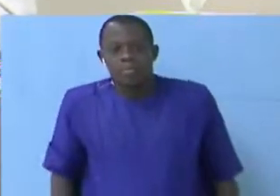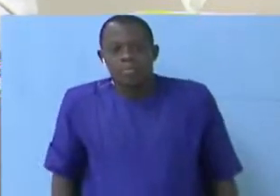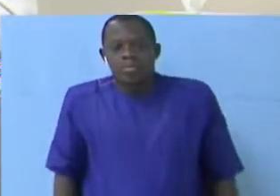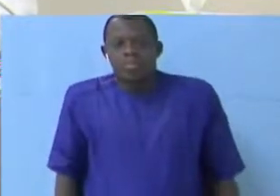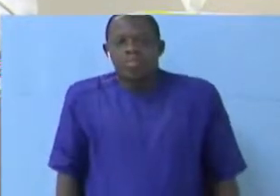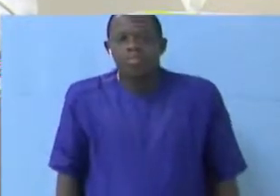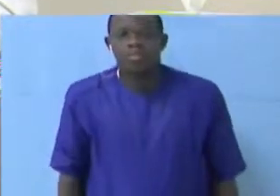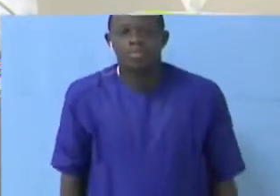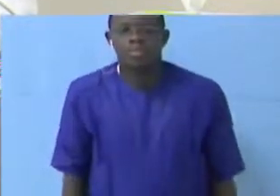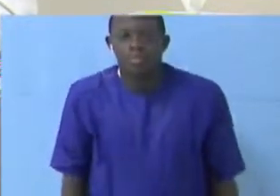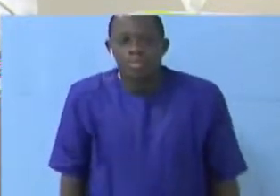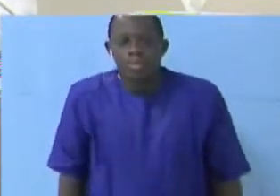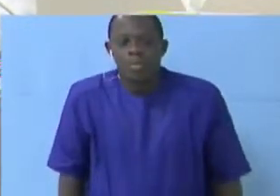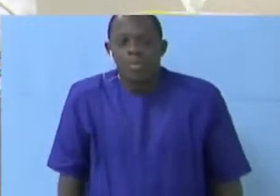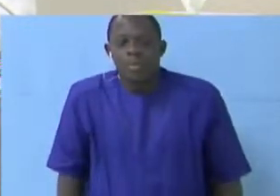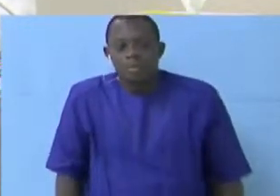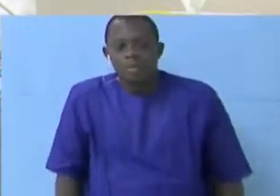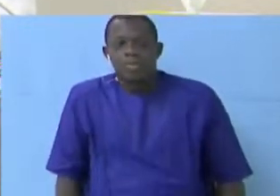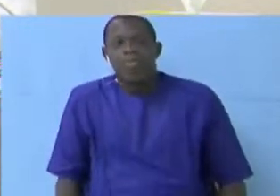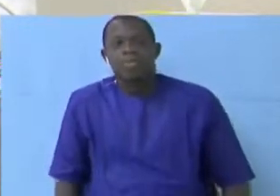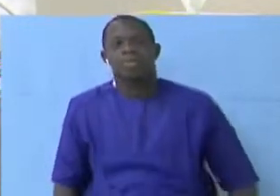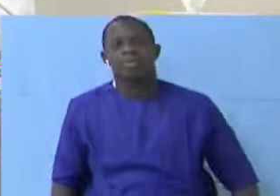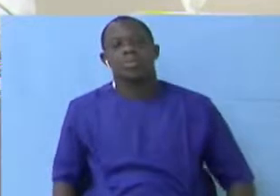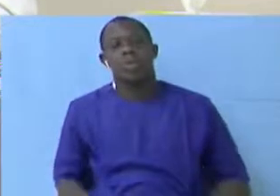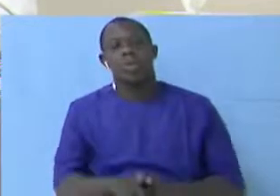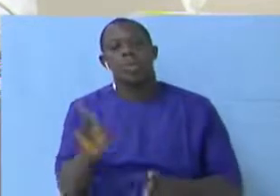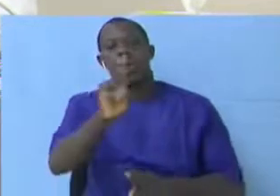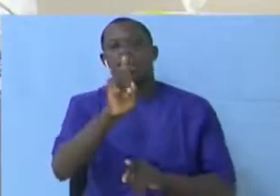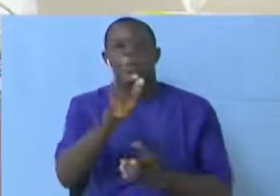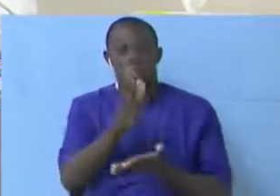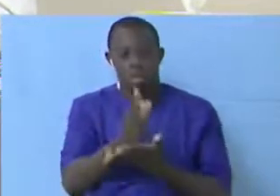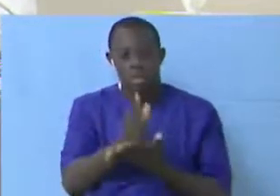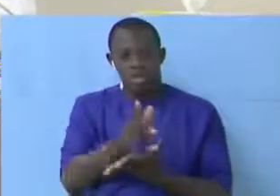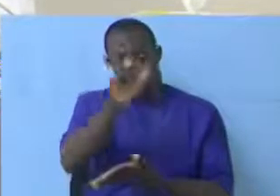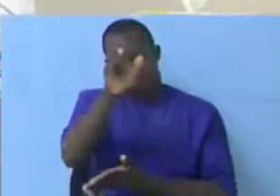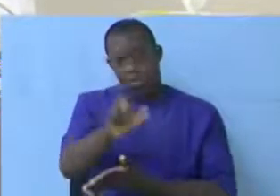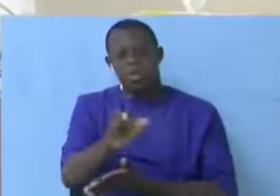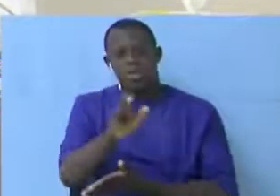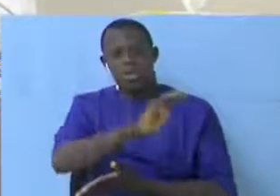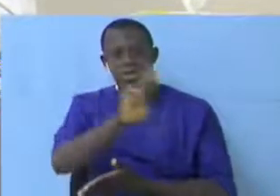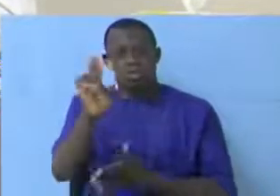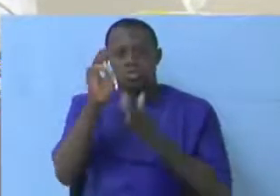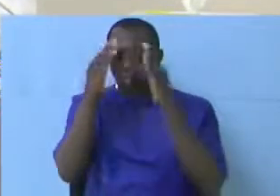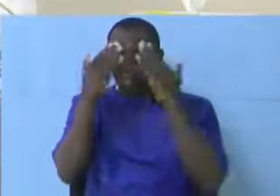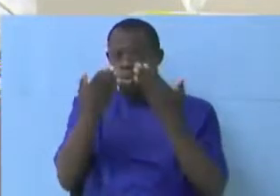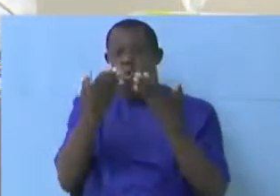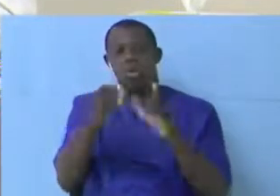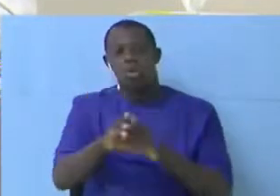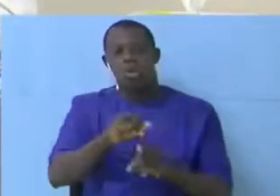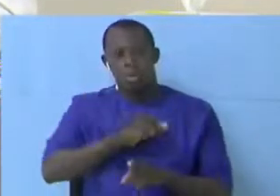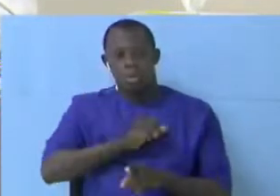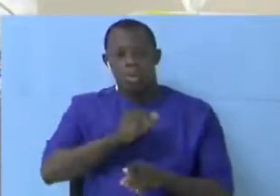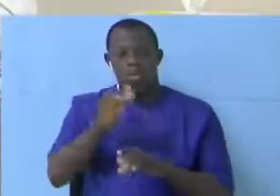What this witness did not know is that his boss also went to the ground, and